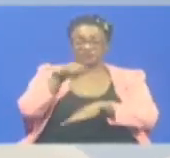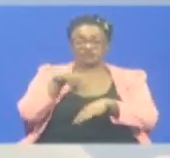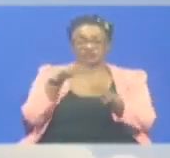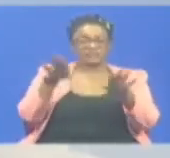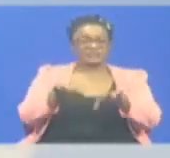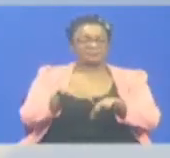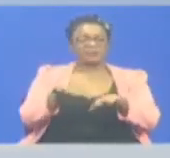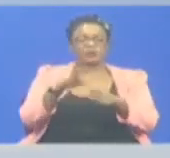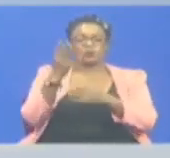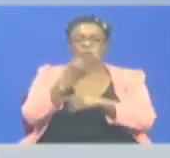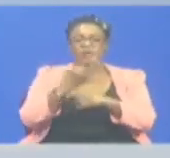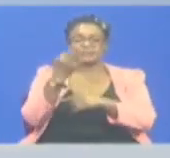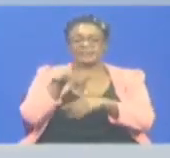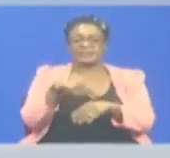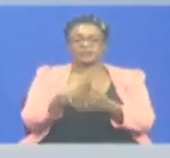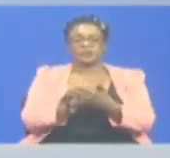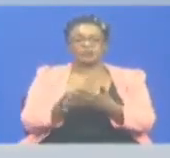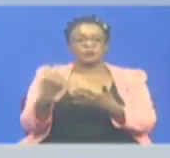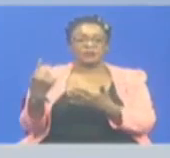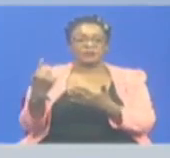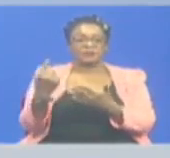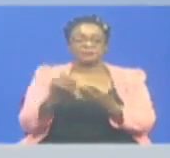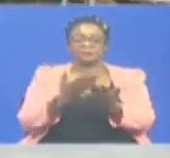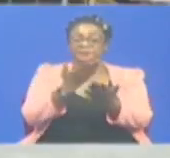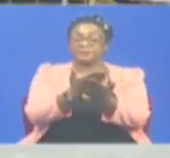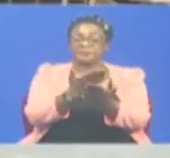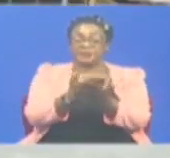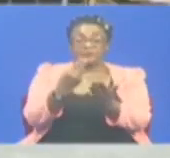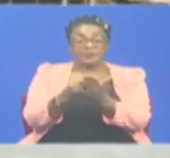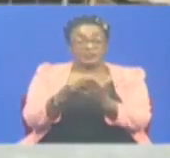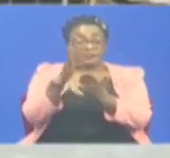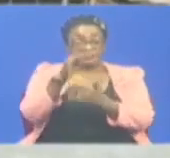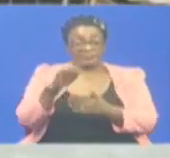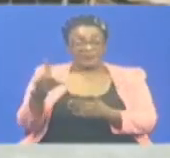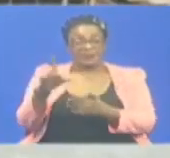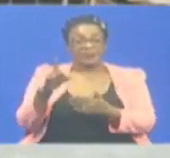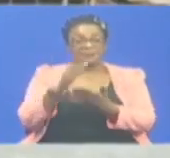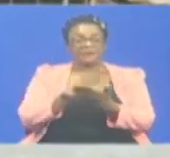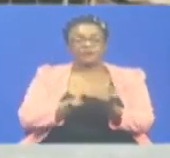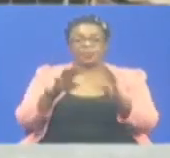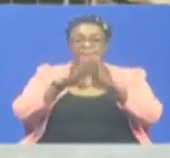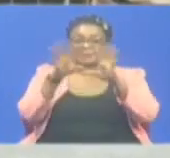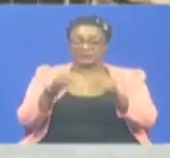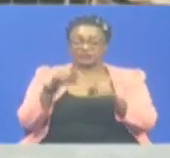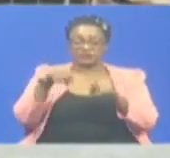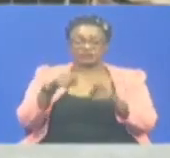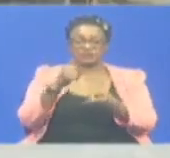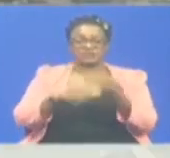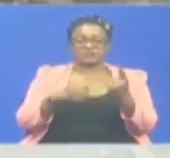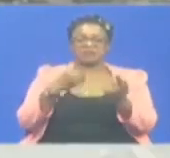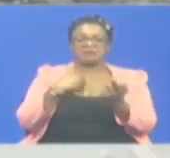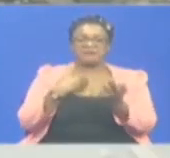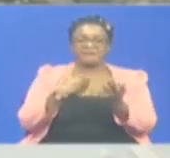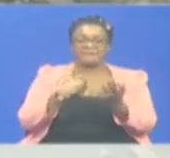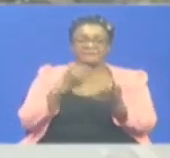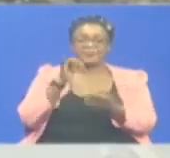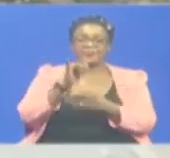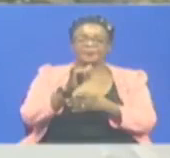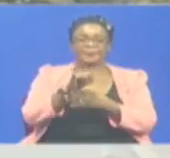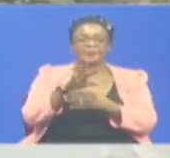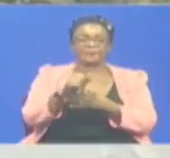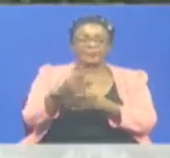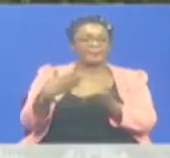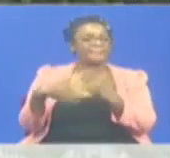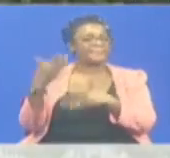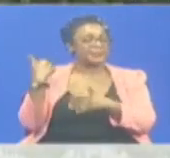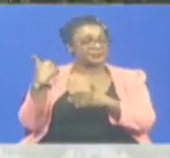on Wednesday this week. The tabling of the Finance Bill before the budget speech this year is a stark departure from the past,